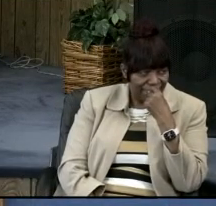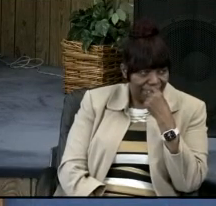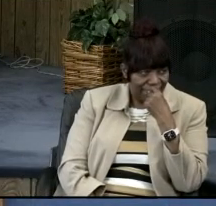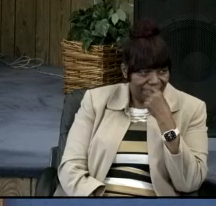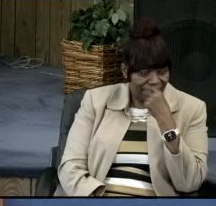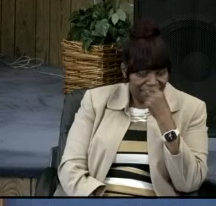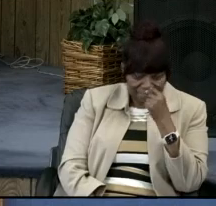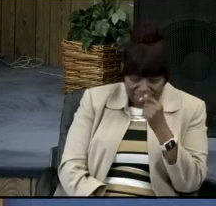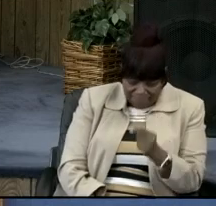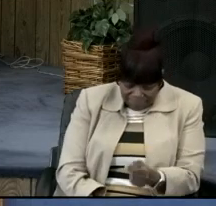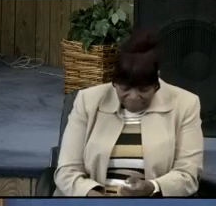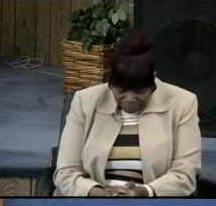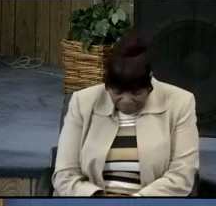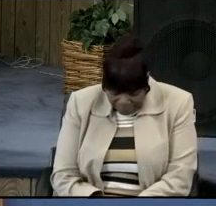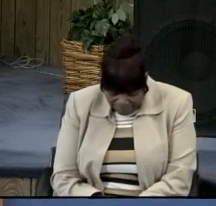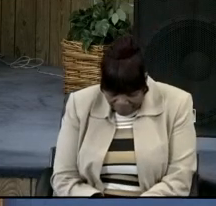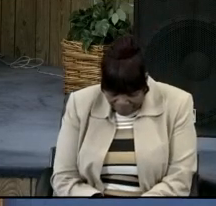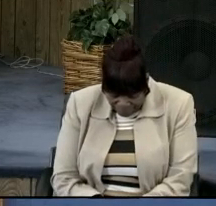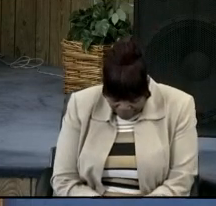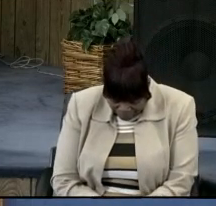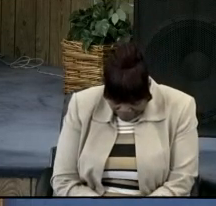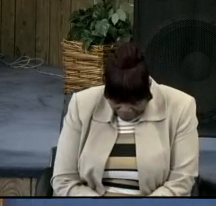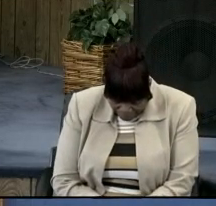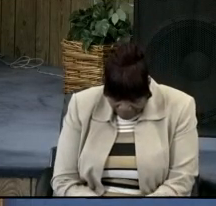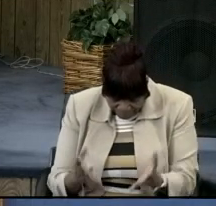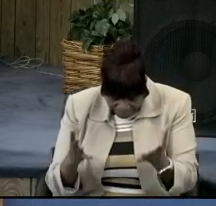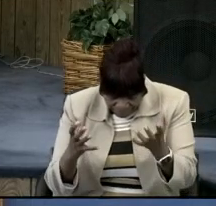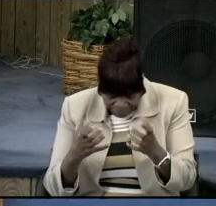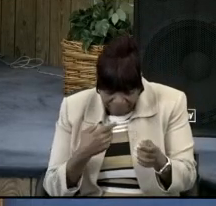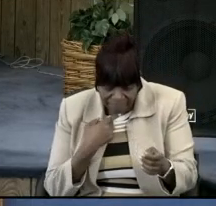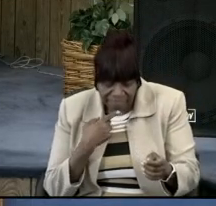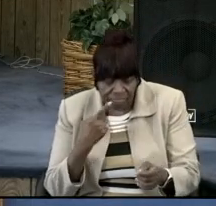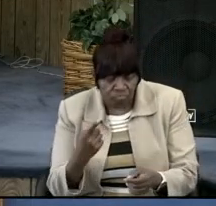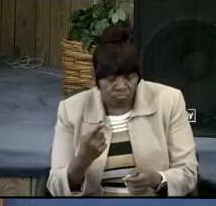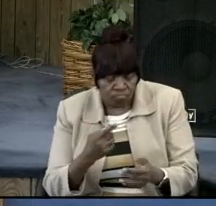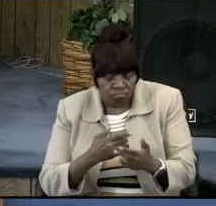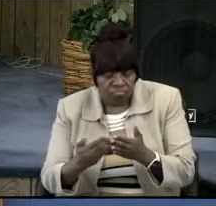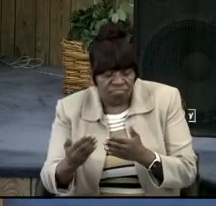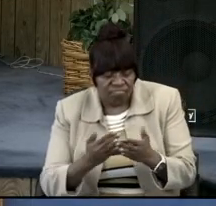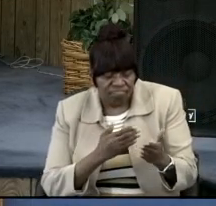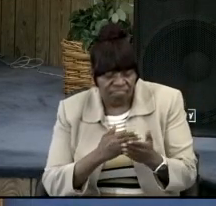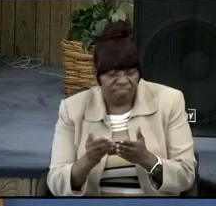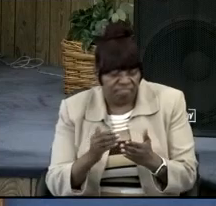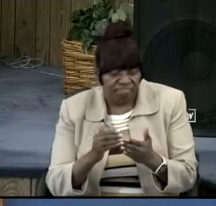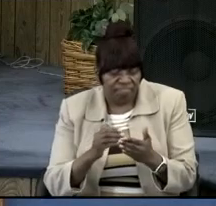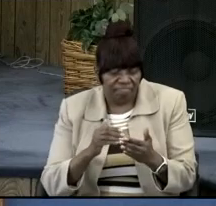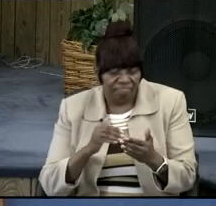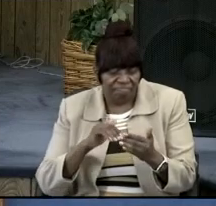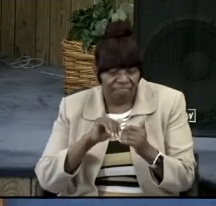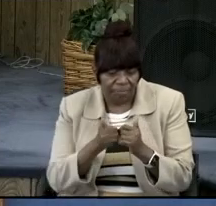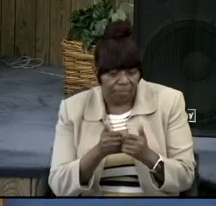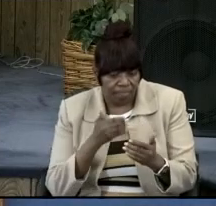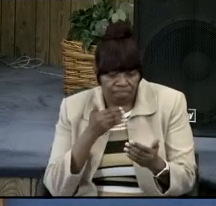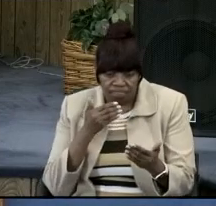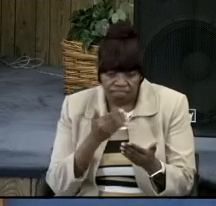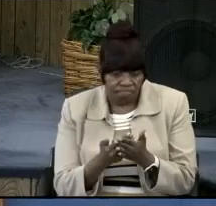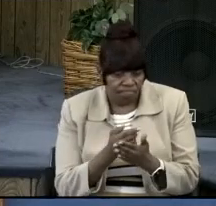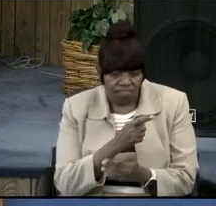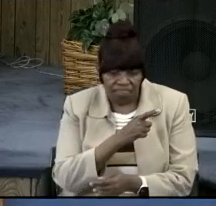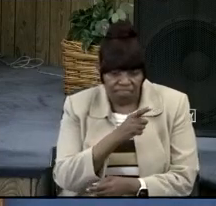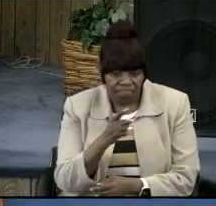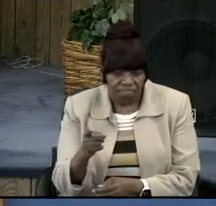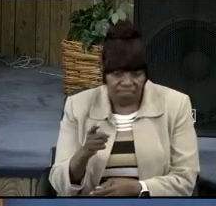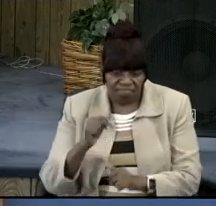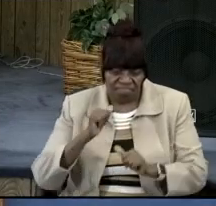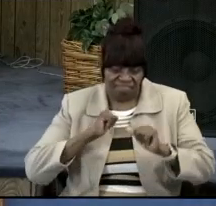And what I want to say to our young people today is no matter how well or how good of an actor you become